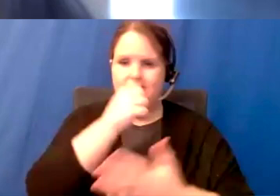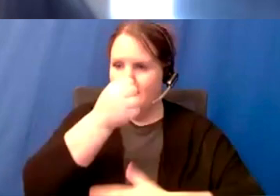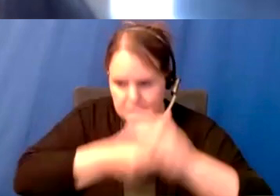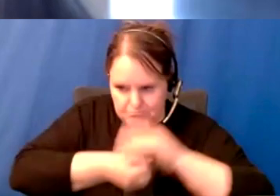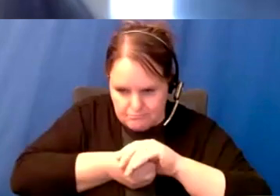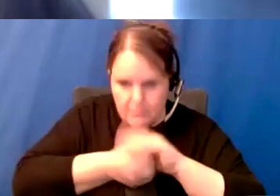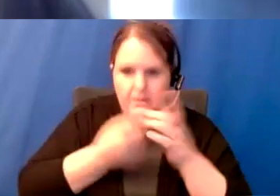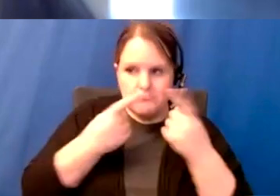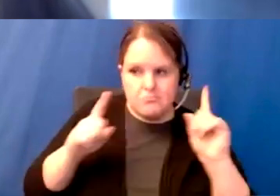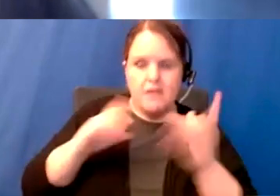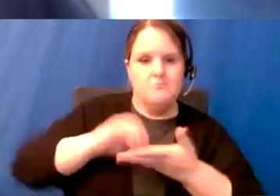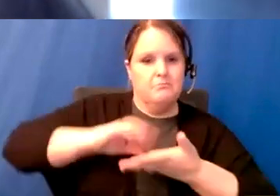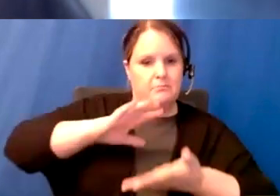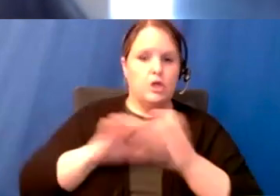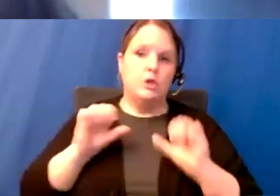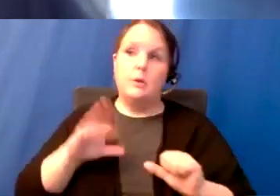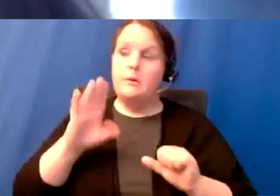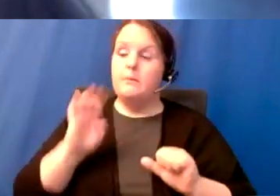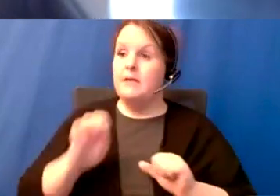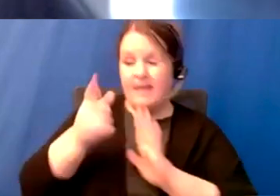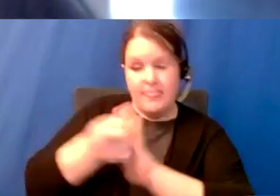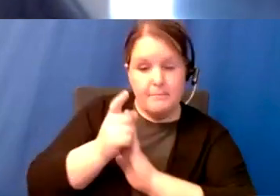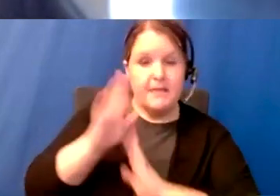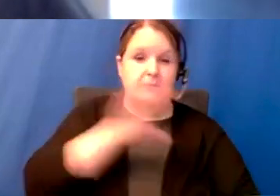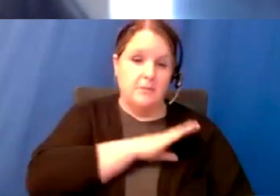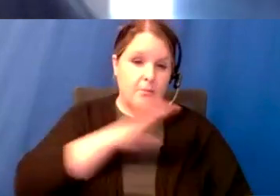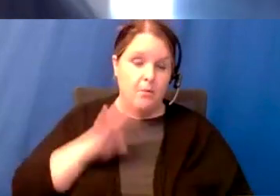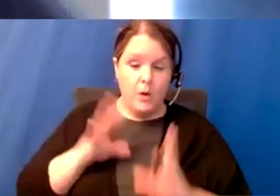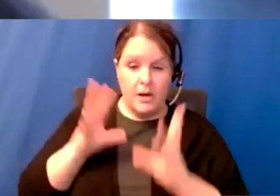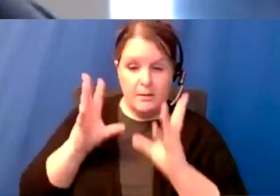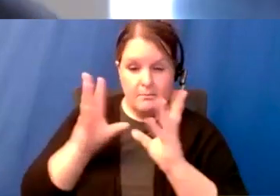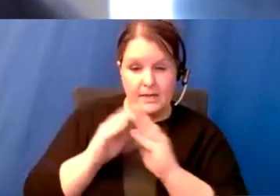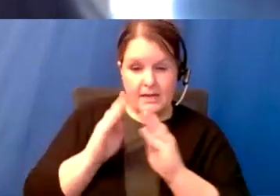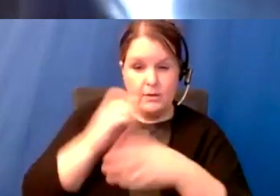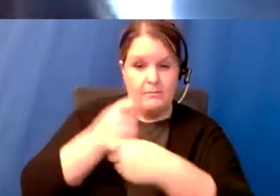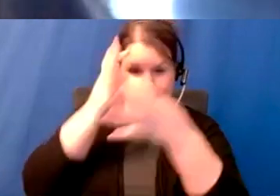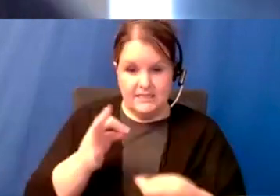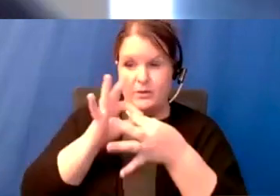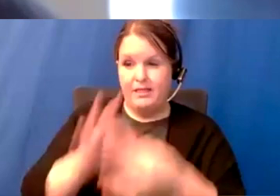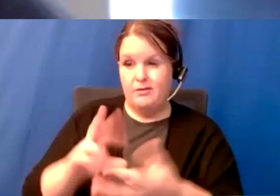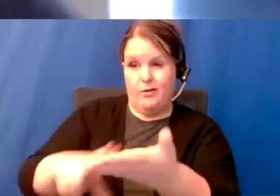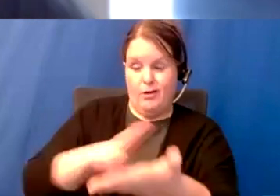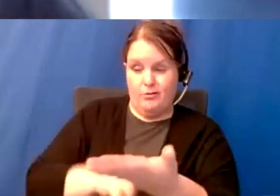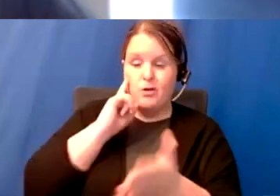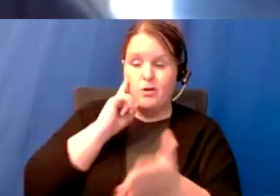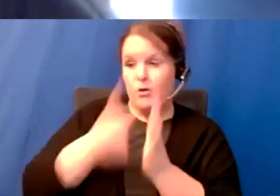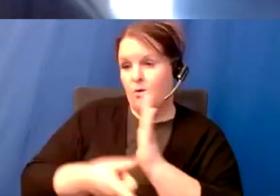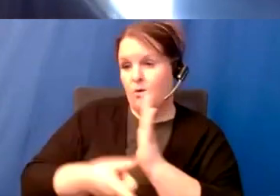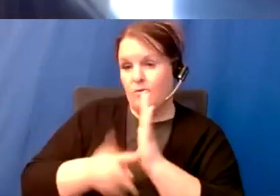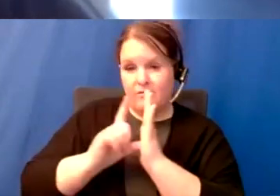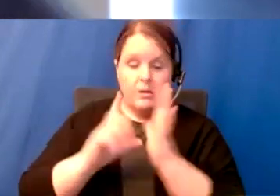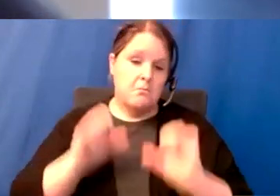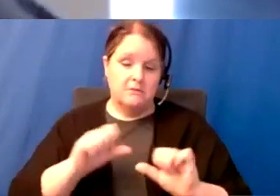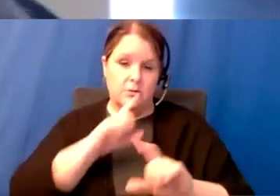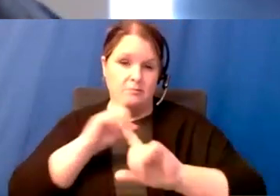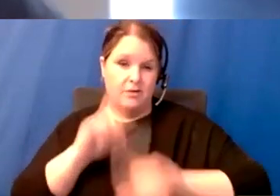type of writing. So that could be like in the minutes of your board meeting when you're making a decision about a contract or you're reviewing,